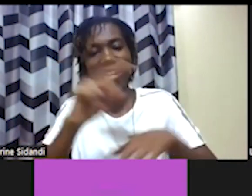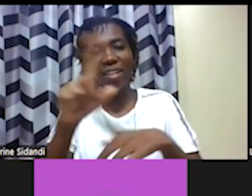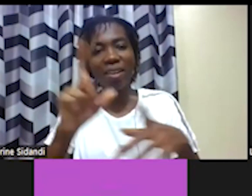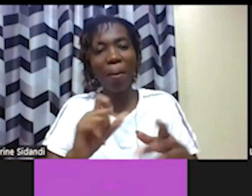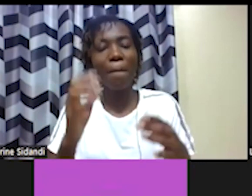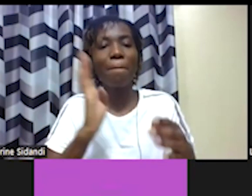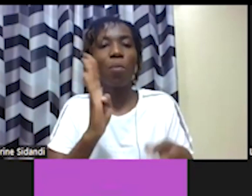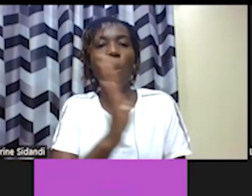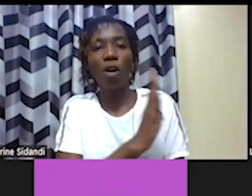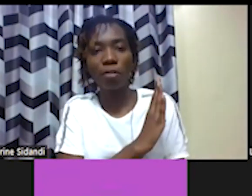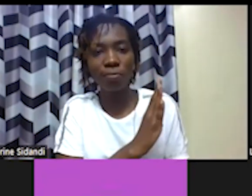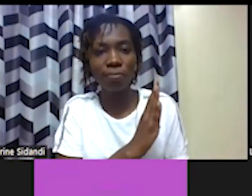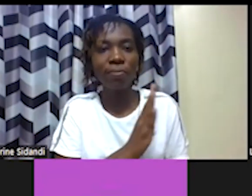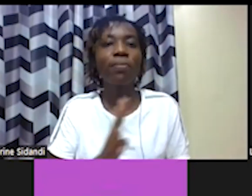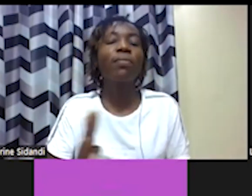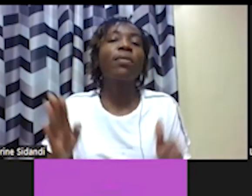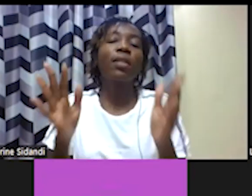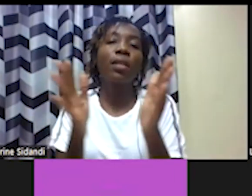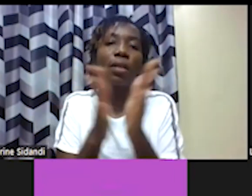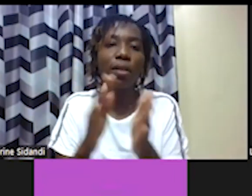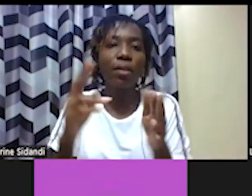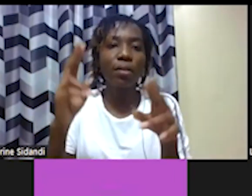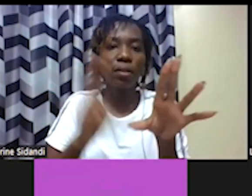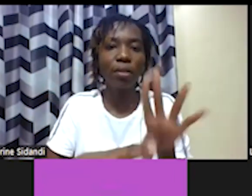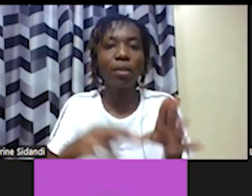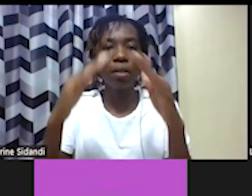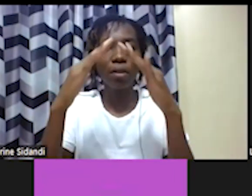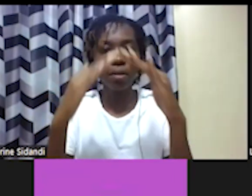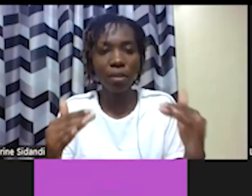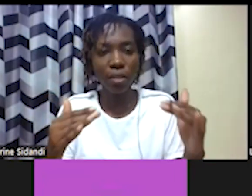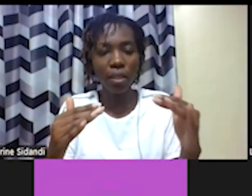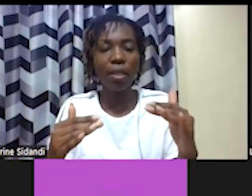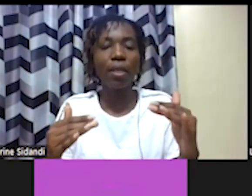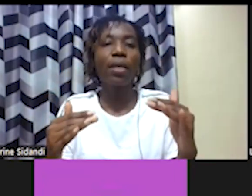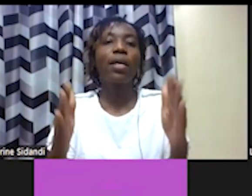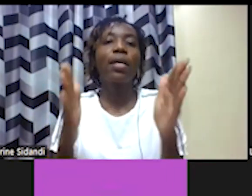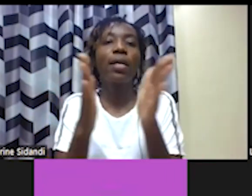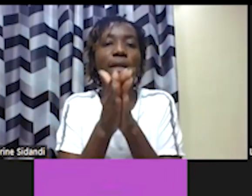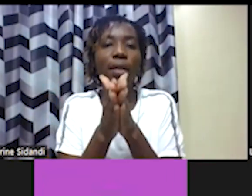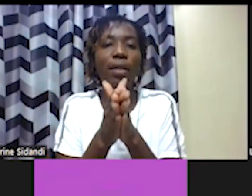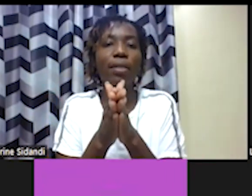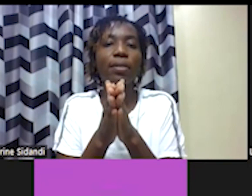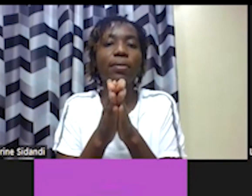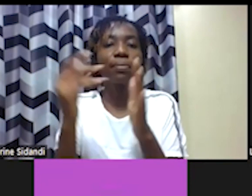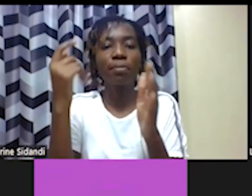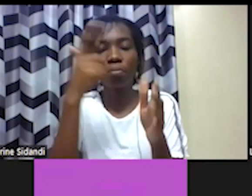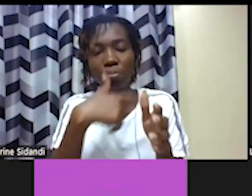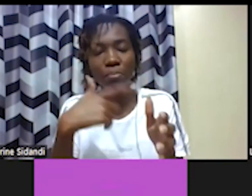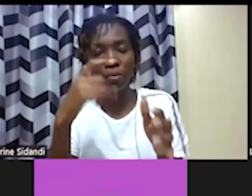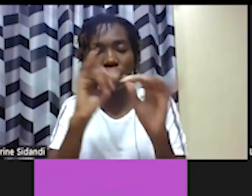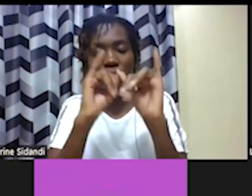Examination Board, and Balcon Housing and Stallion Construction Limited, Profiles International, Pathway